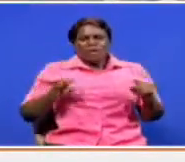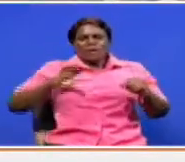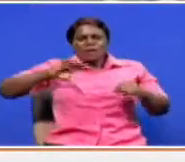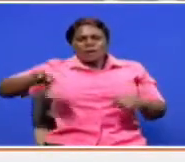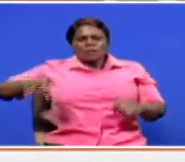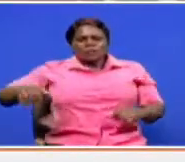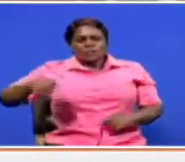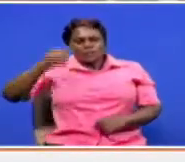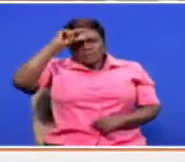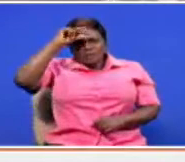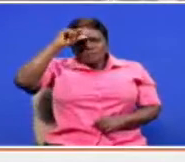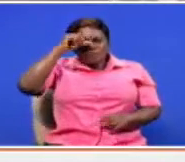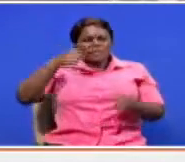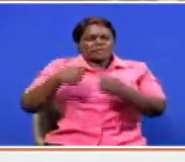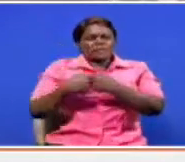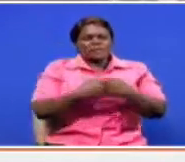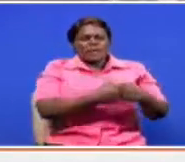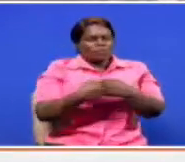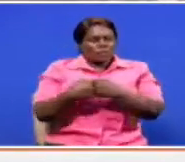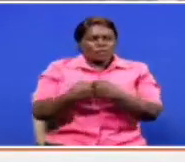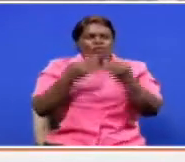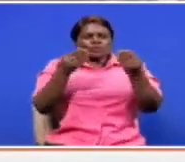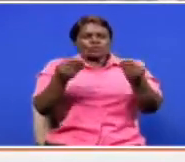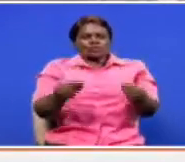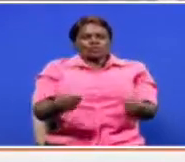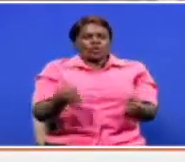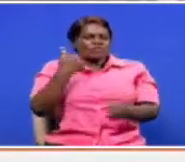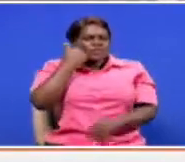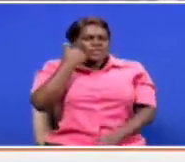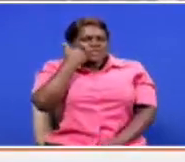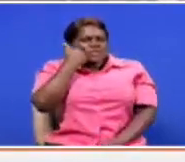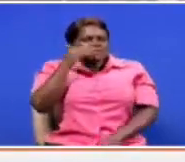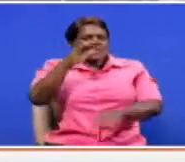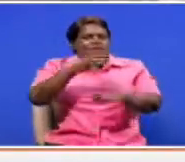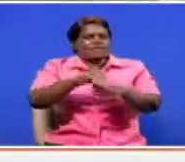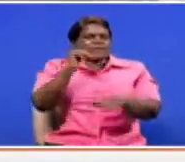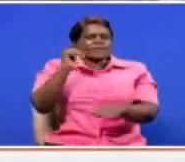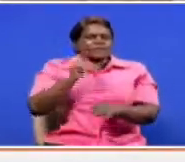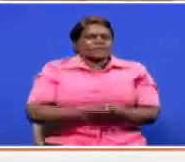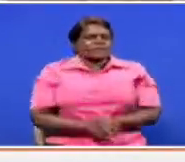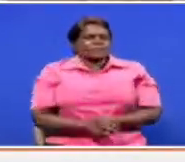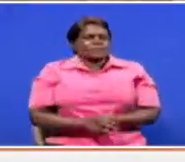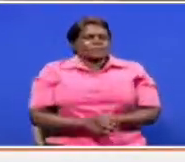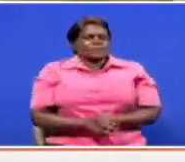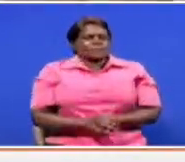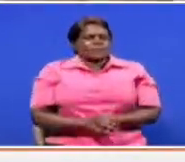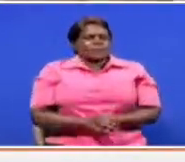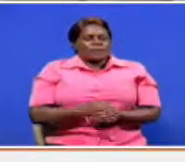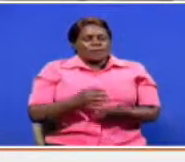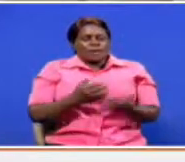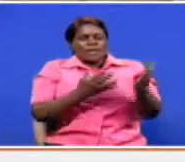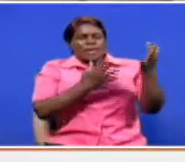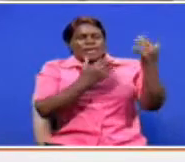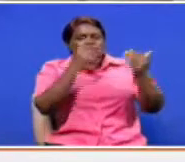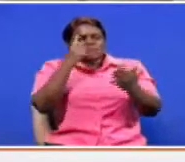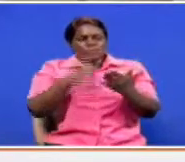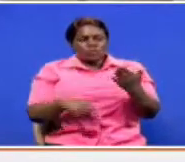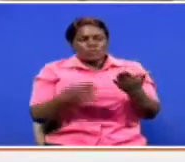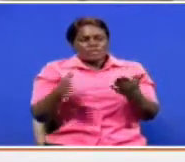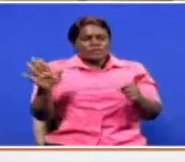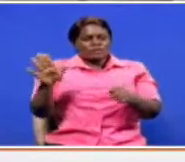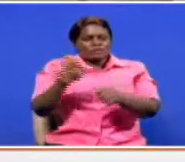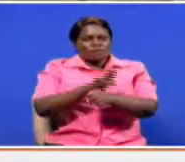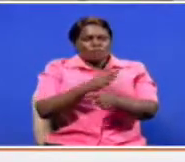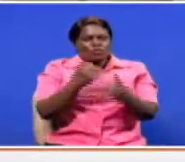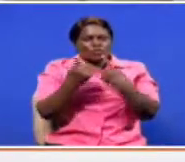county governments are still struggling to tackle the cholera scourge effectively. A lot of what we expect, these whole things we are